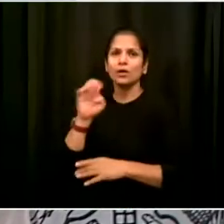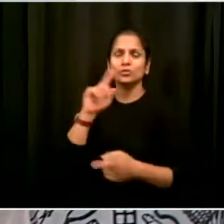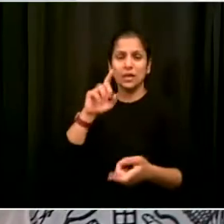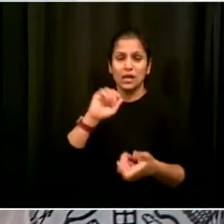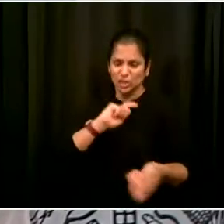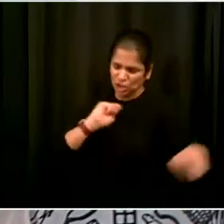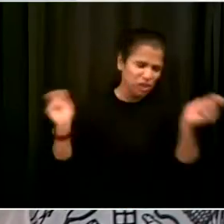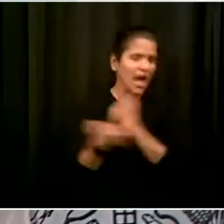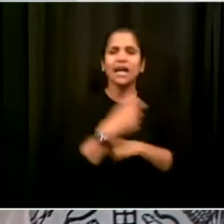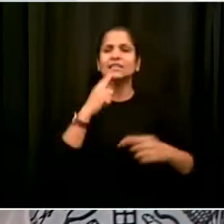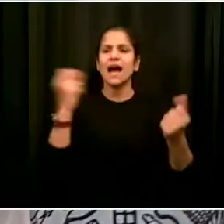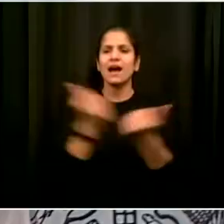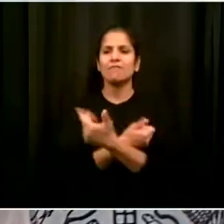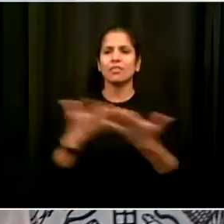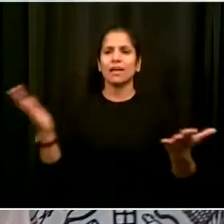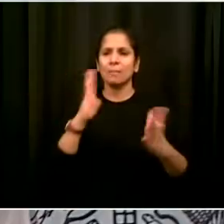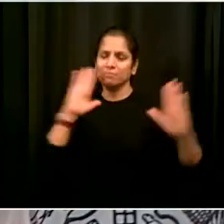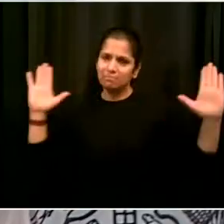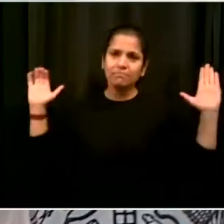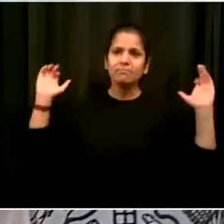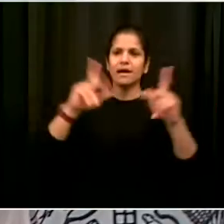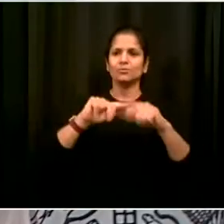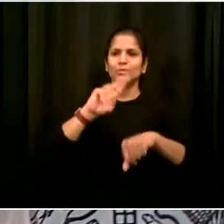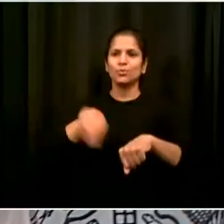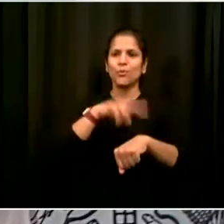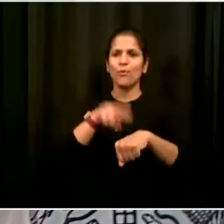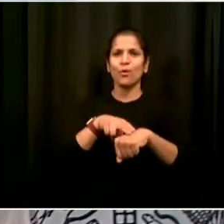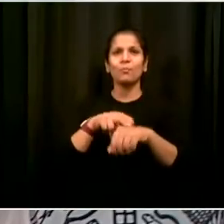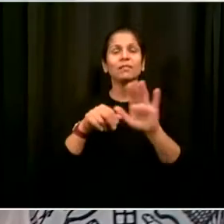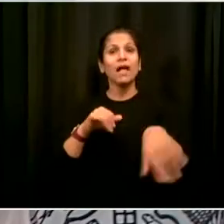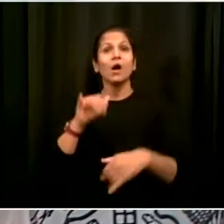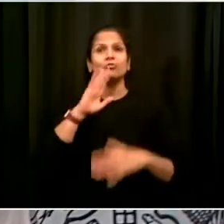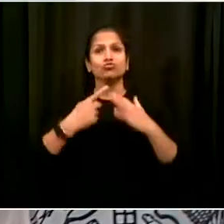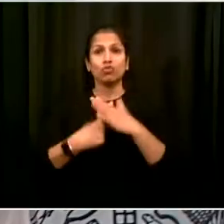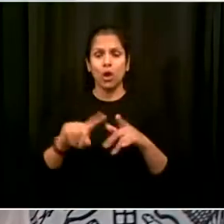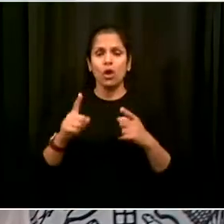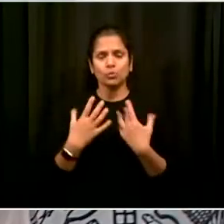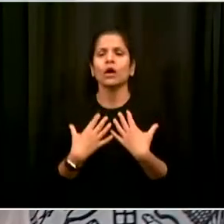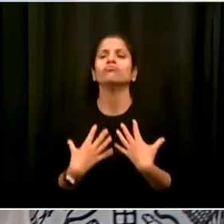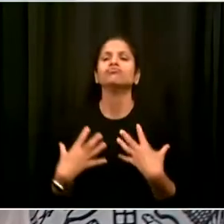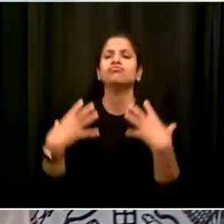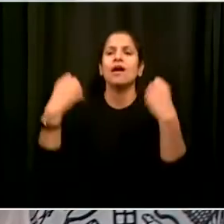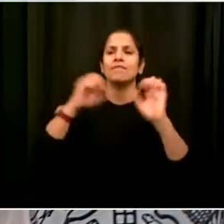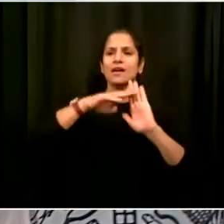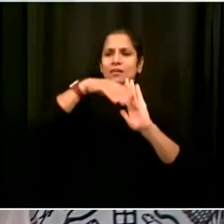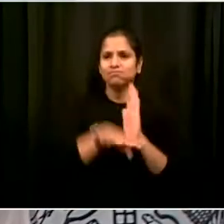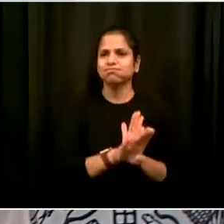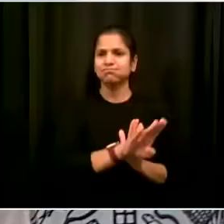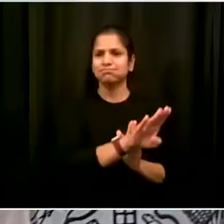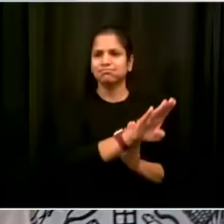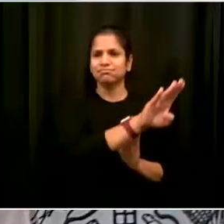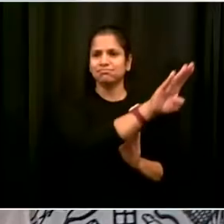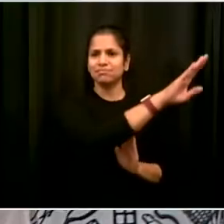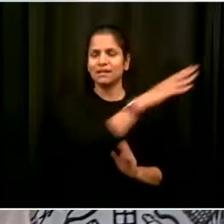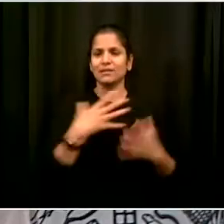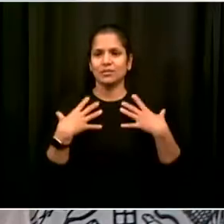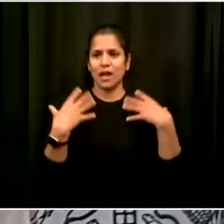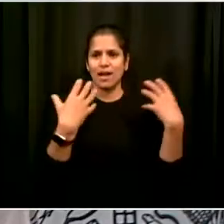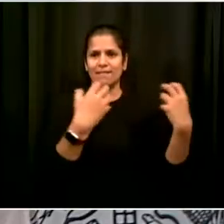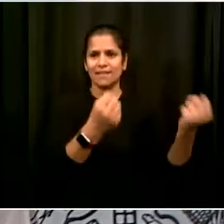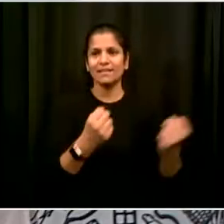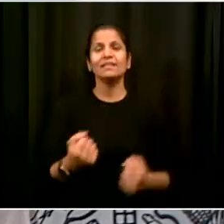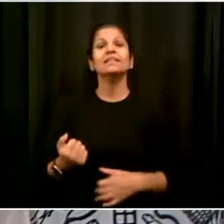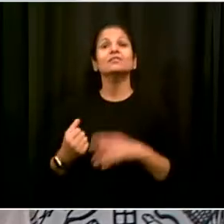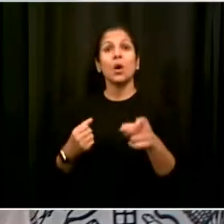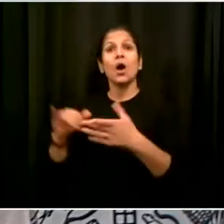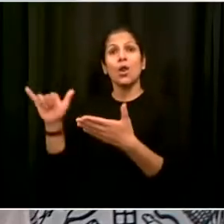on the road to recovery. And I am convinced that is a road that New Yorkers will travel quickly. We're going to recover quickly and get back